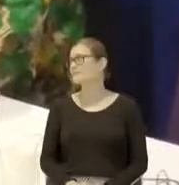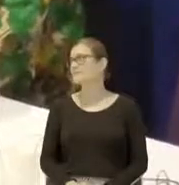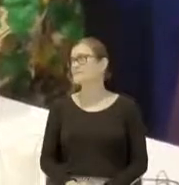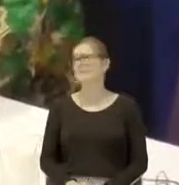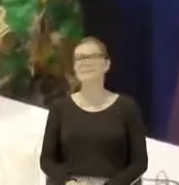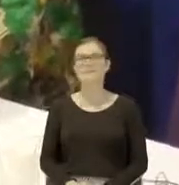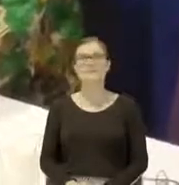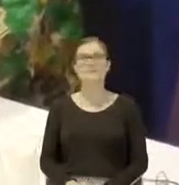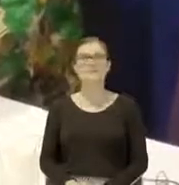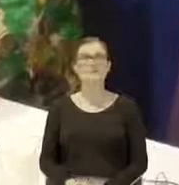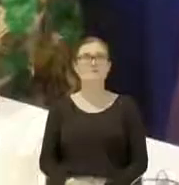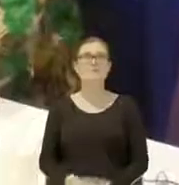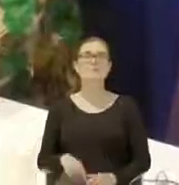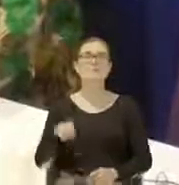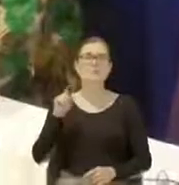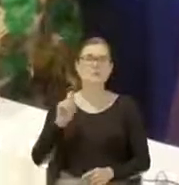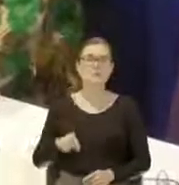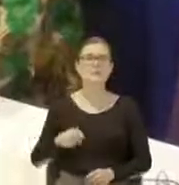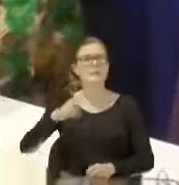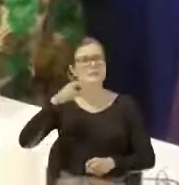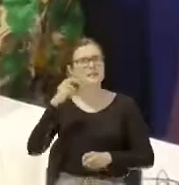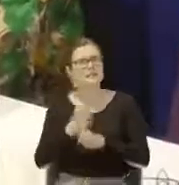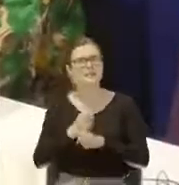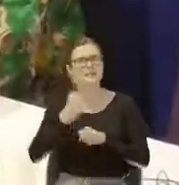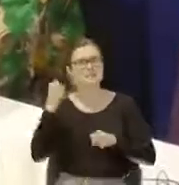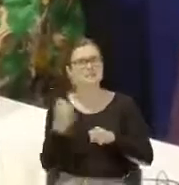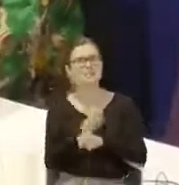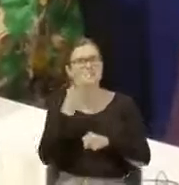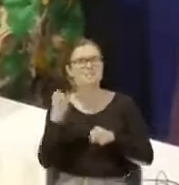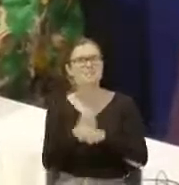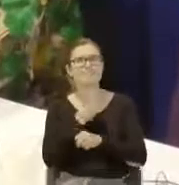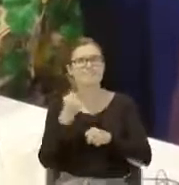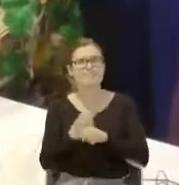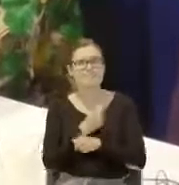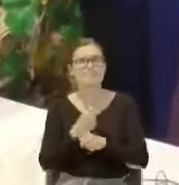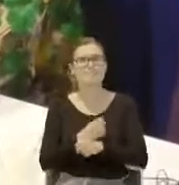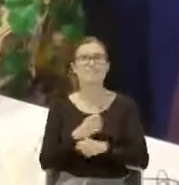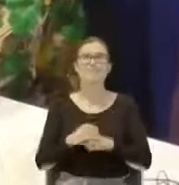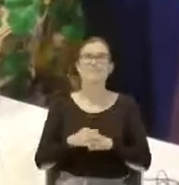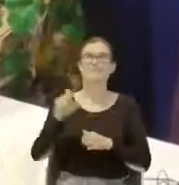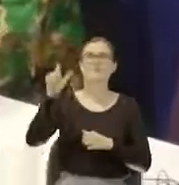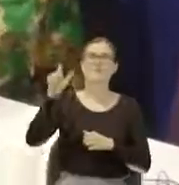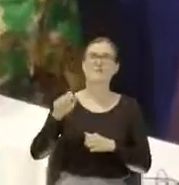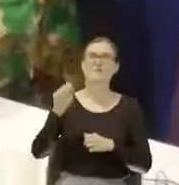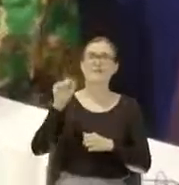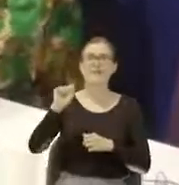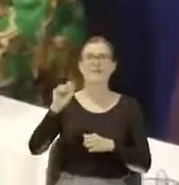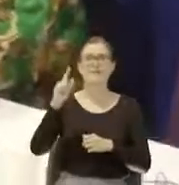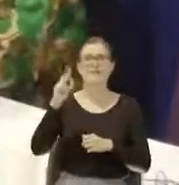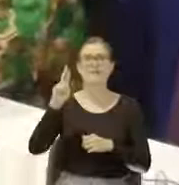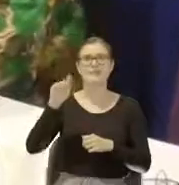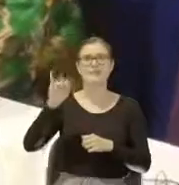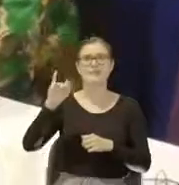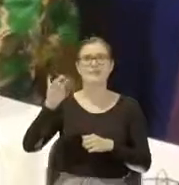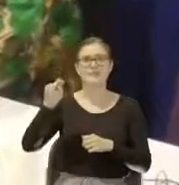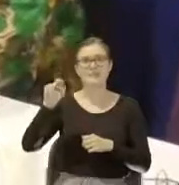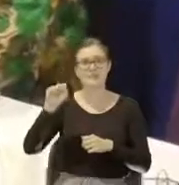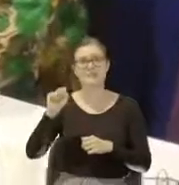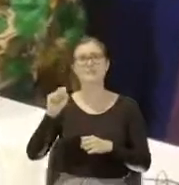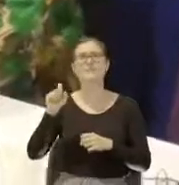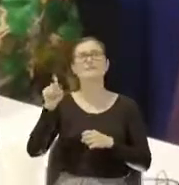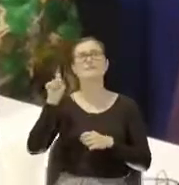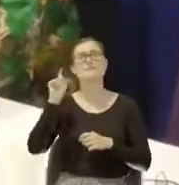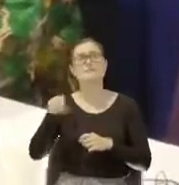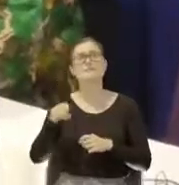think Adriana said this, to challenge entrenched racial, patriarchal, discriminatory,